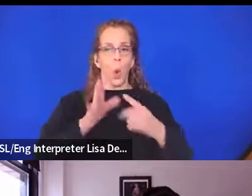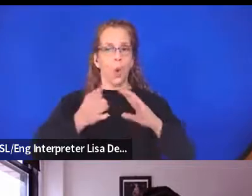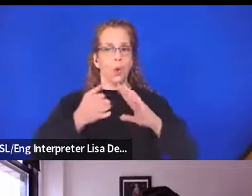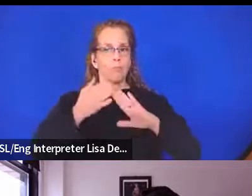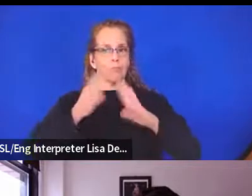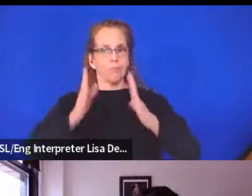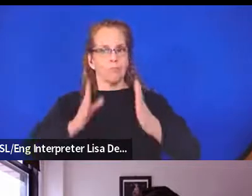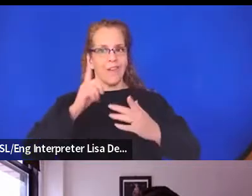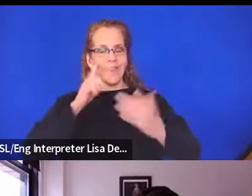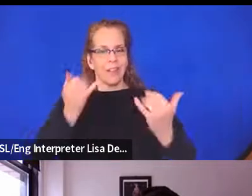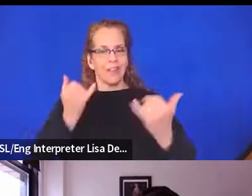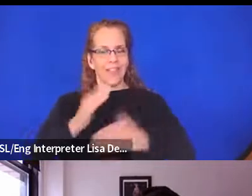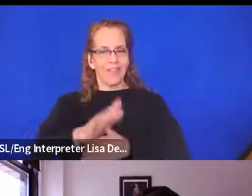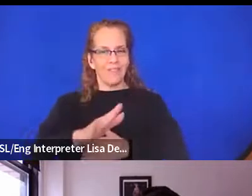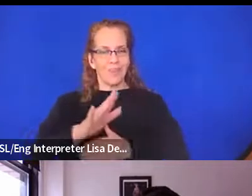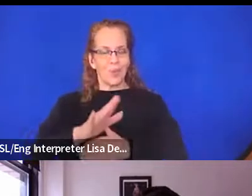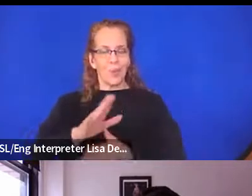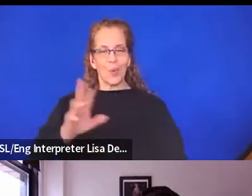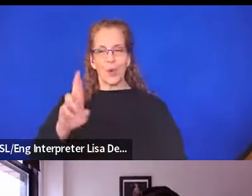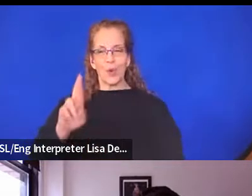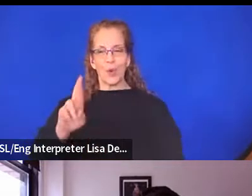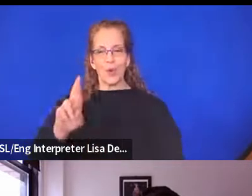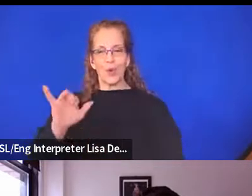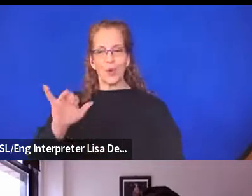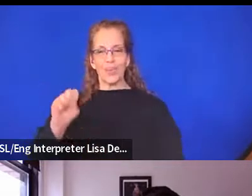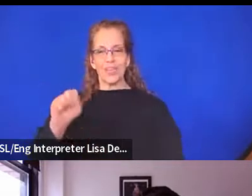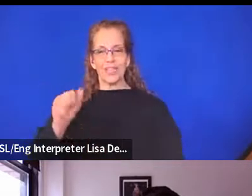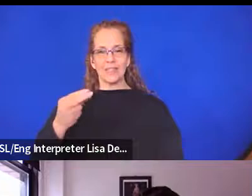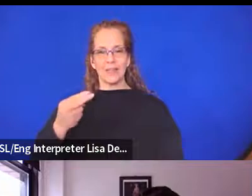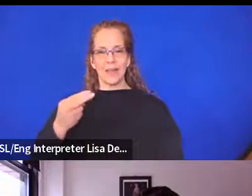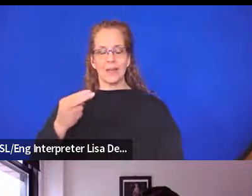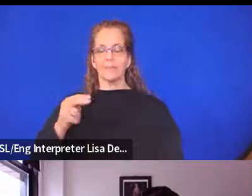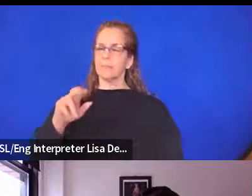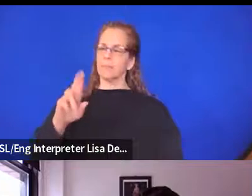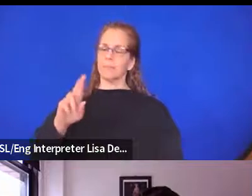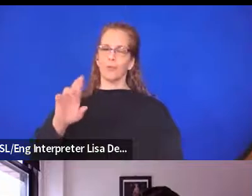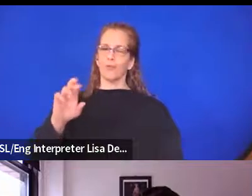this afternoon, Risa Shoup.